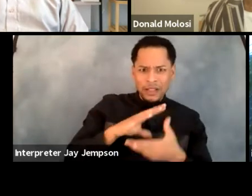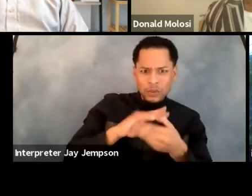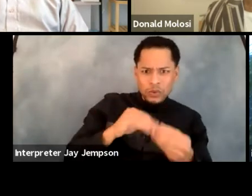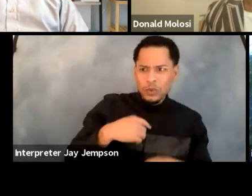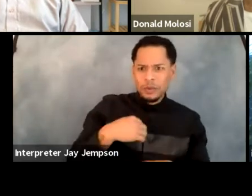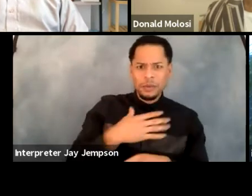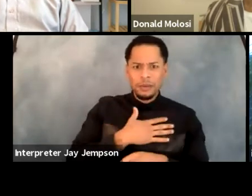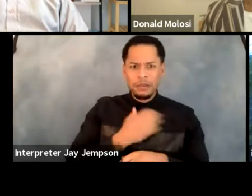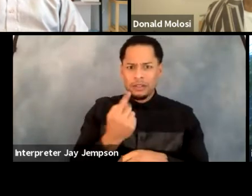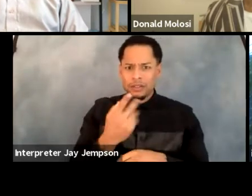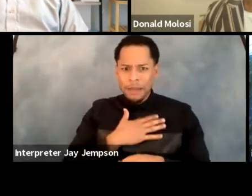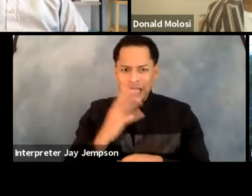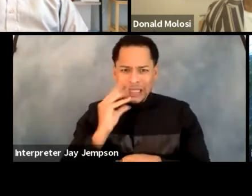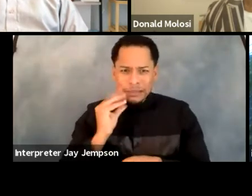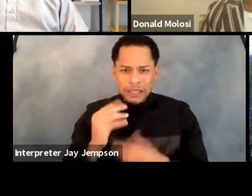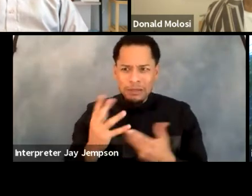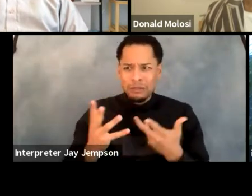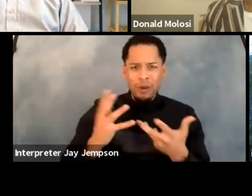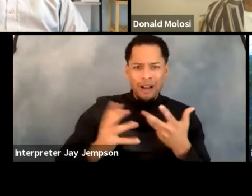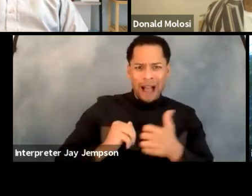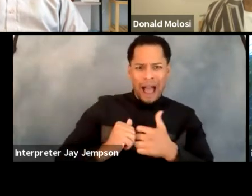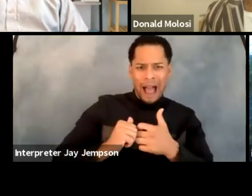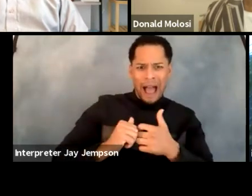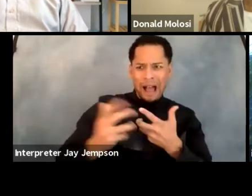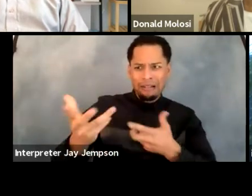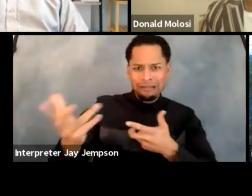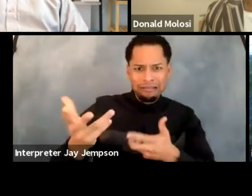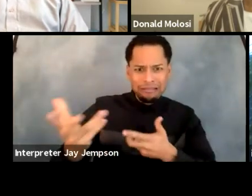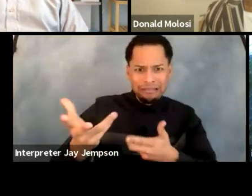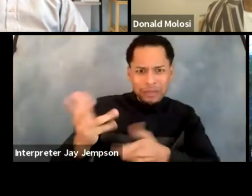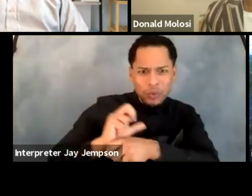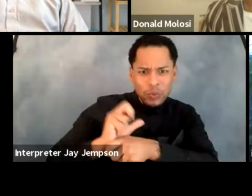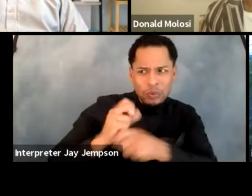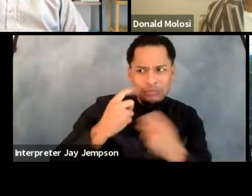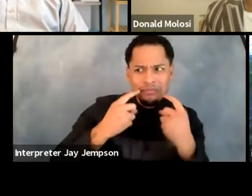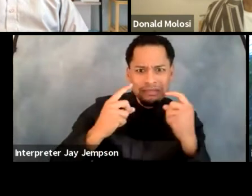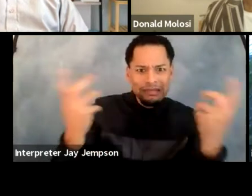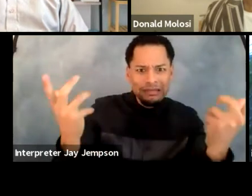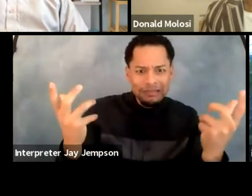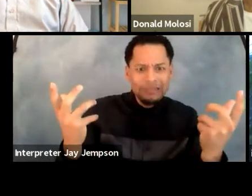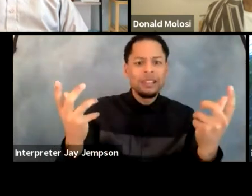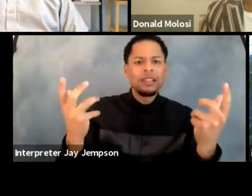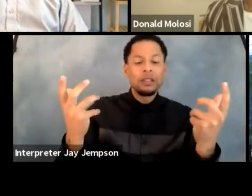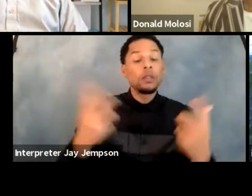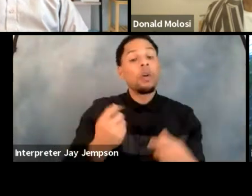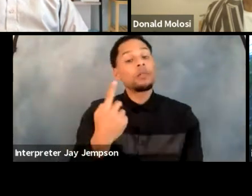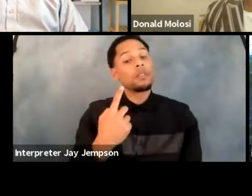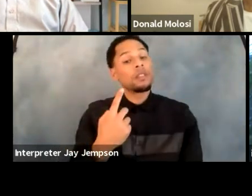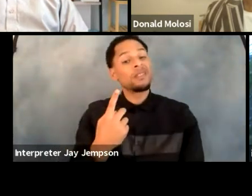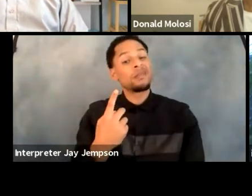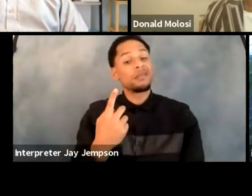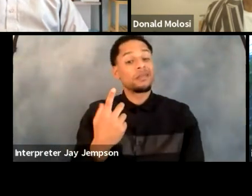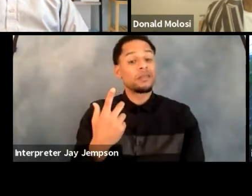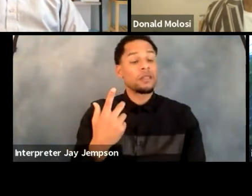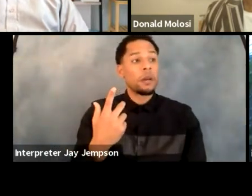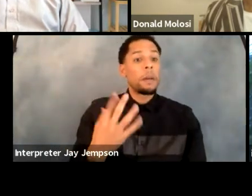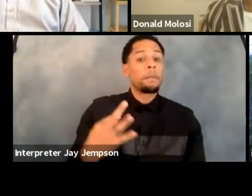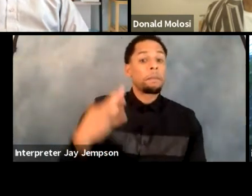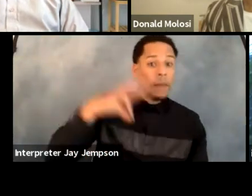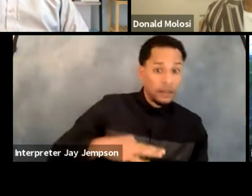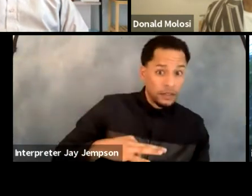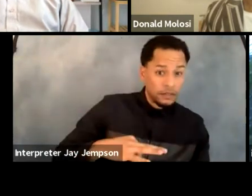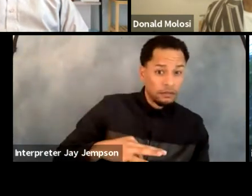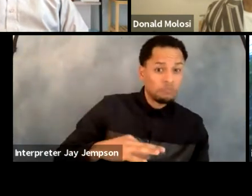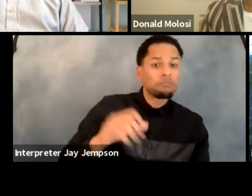finding that meeting point and, you know, the disadvantages of it and the advantages of just having someone